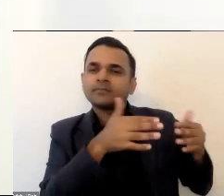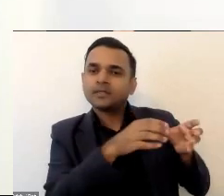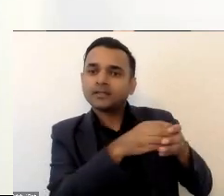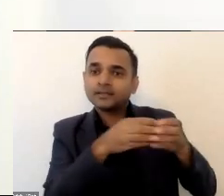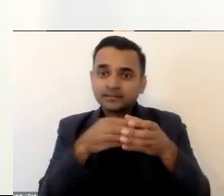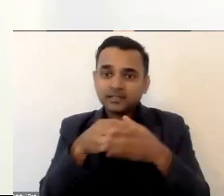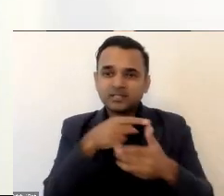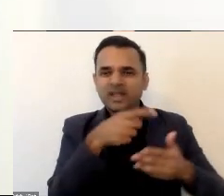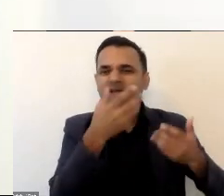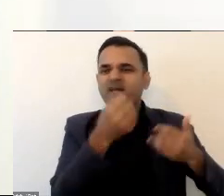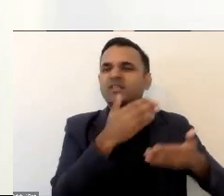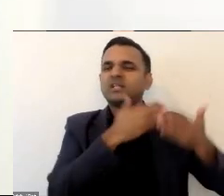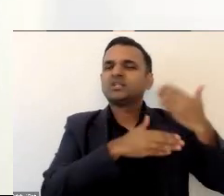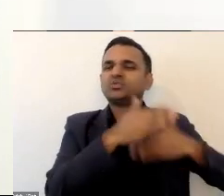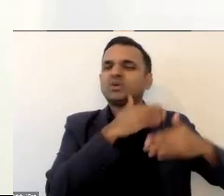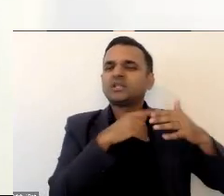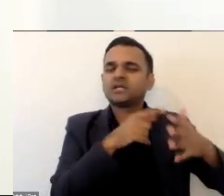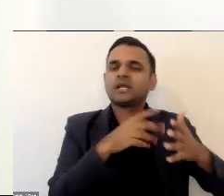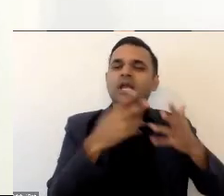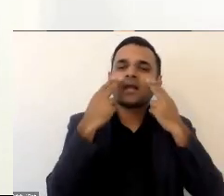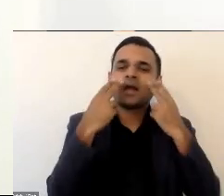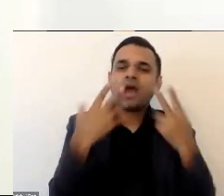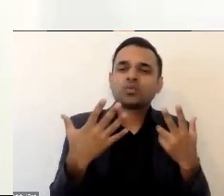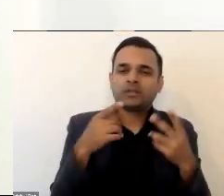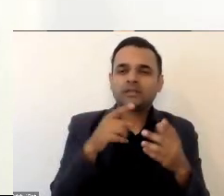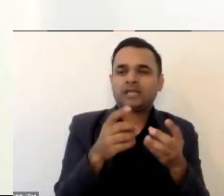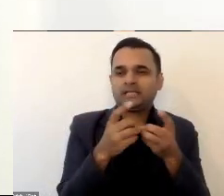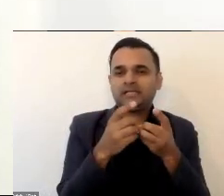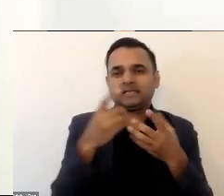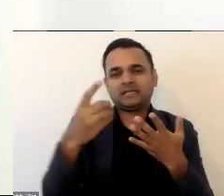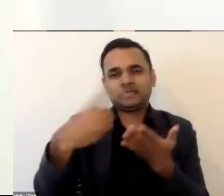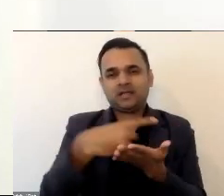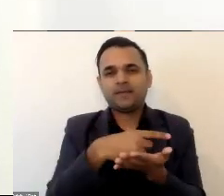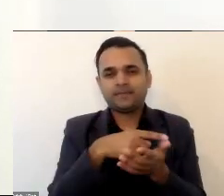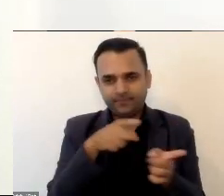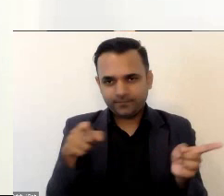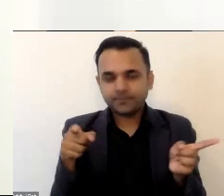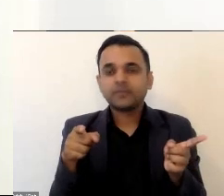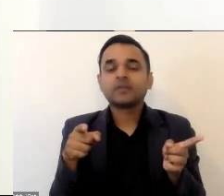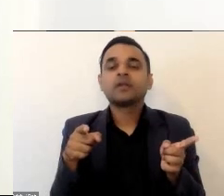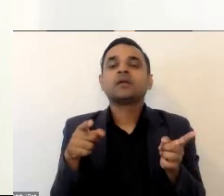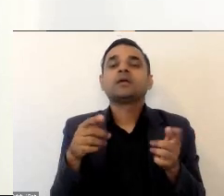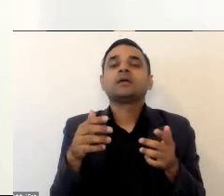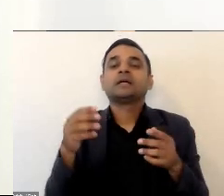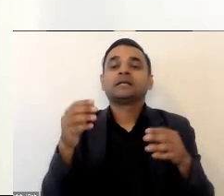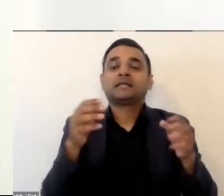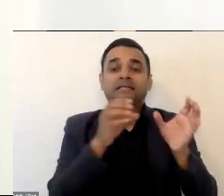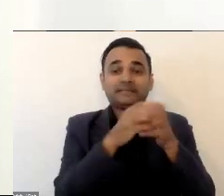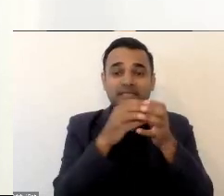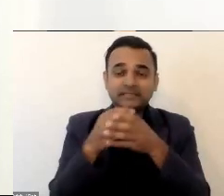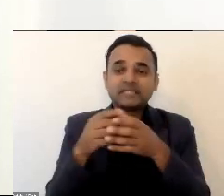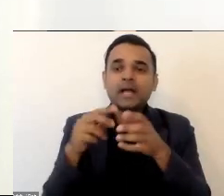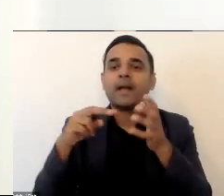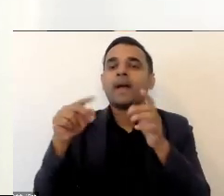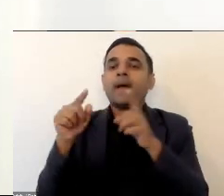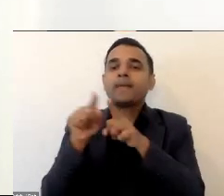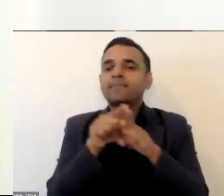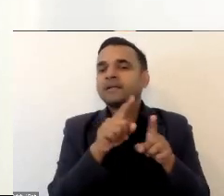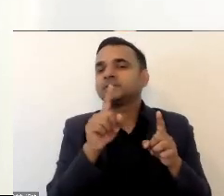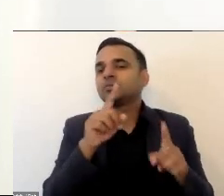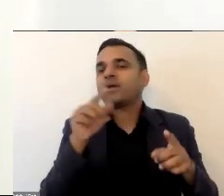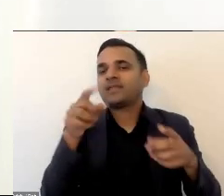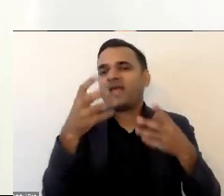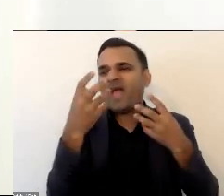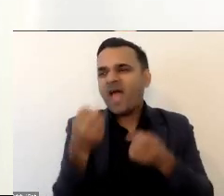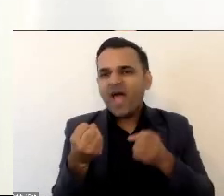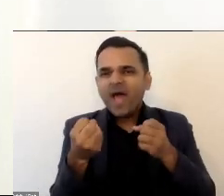pay disparity between men and women, that meant that less women were chosen as profitable